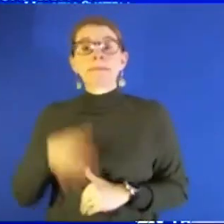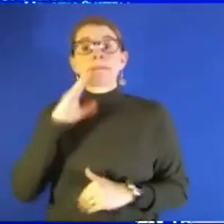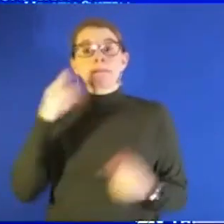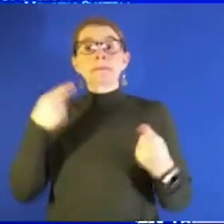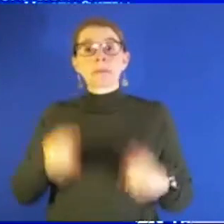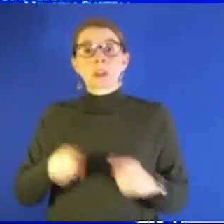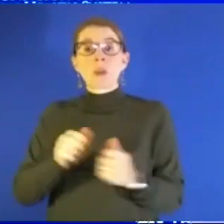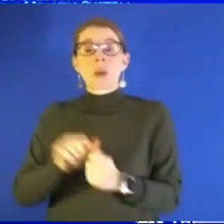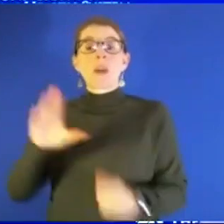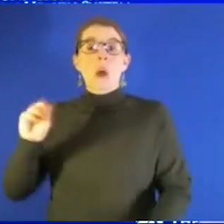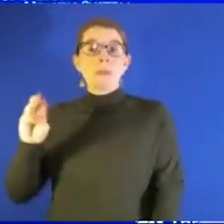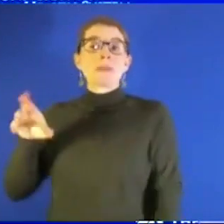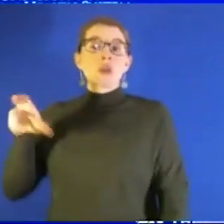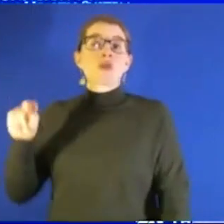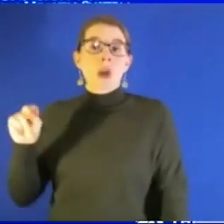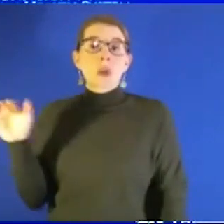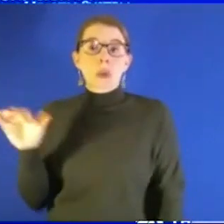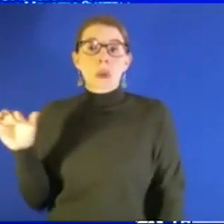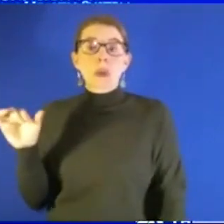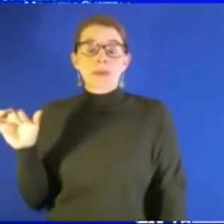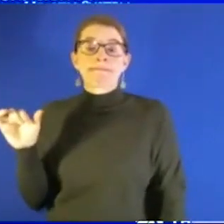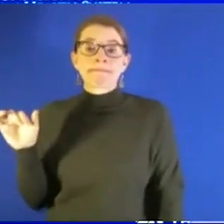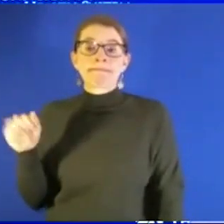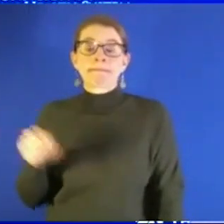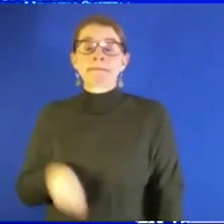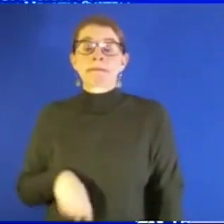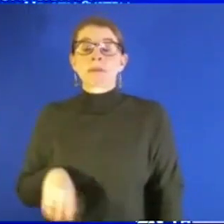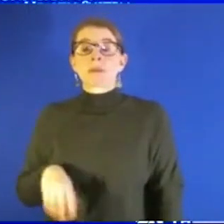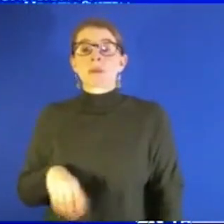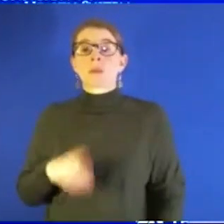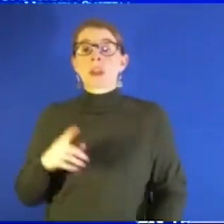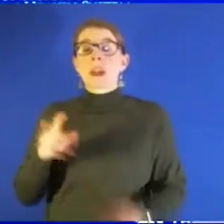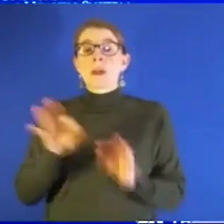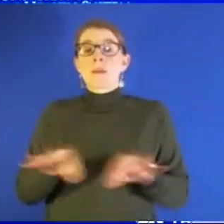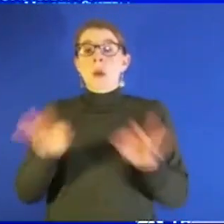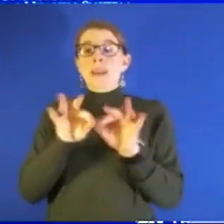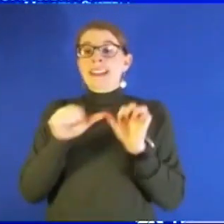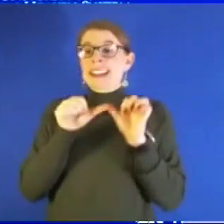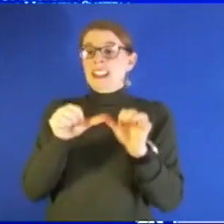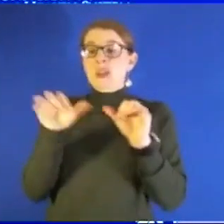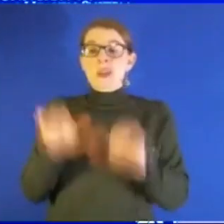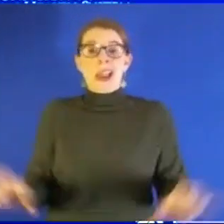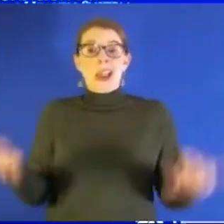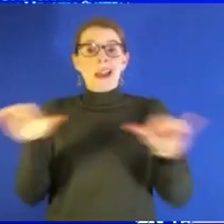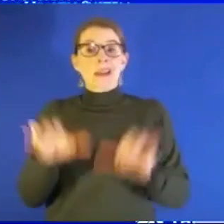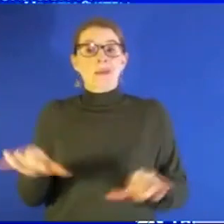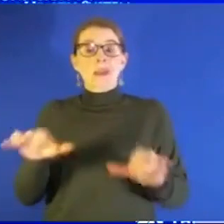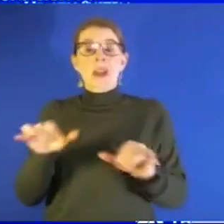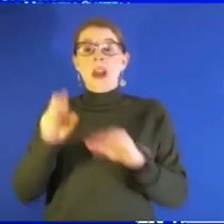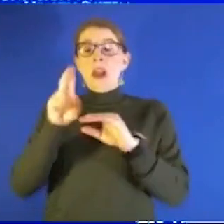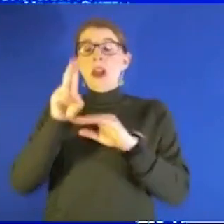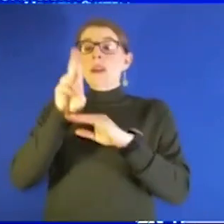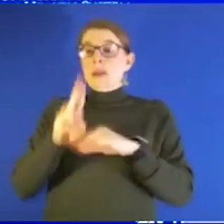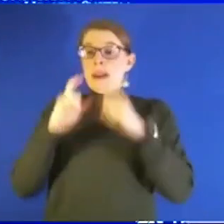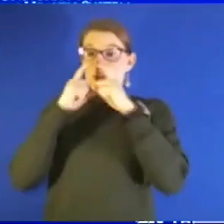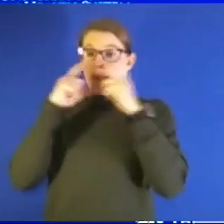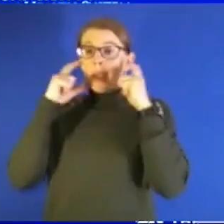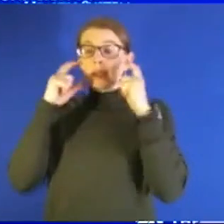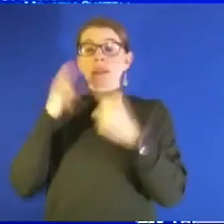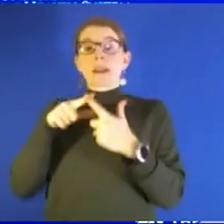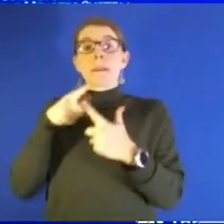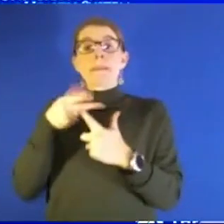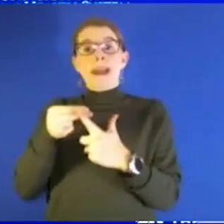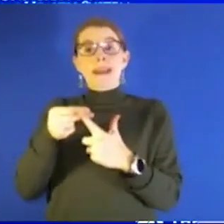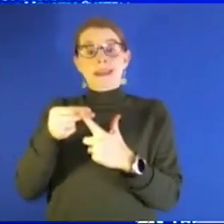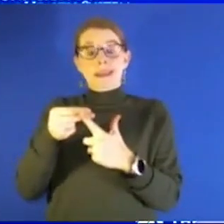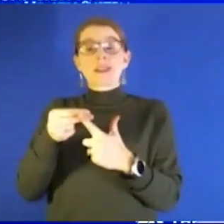well. And so I think it is very important to continue, just as Dr. Stites said, along with masking for vaccination and getting that